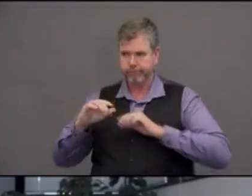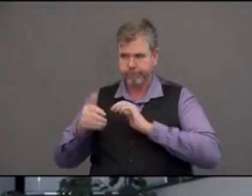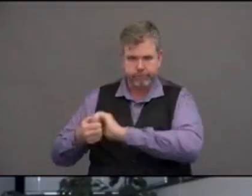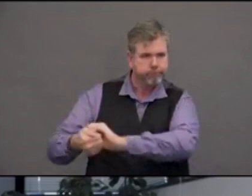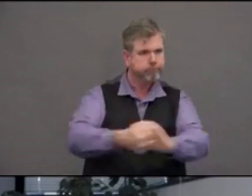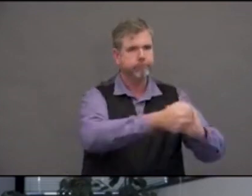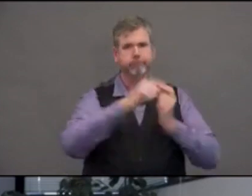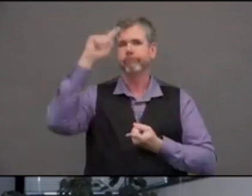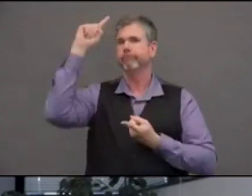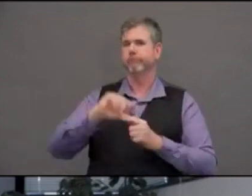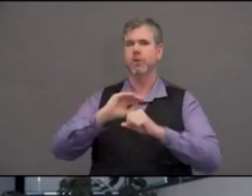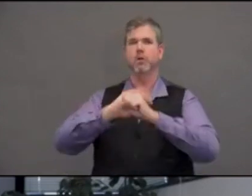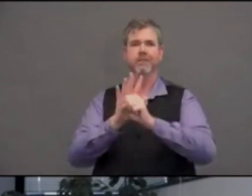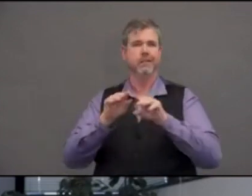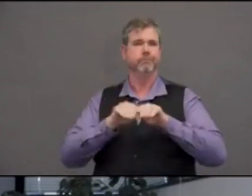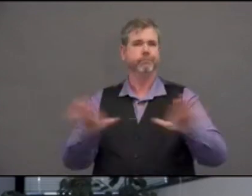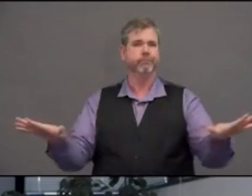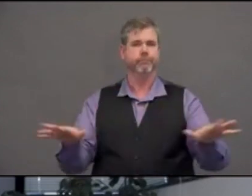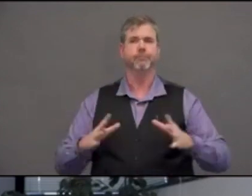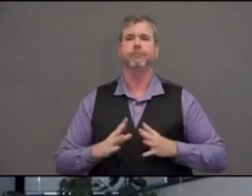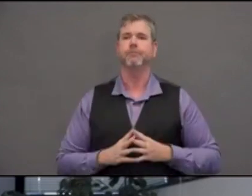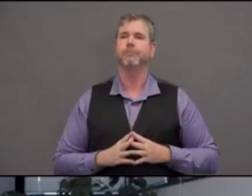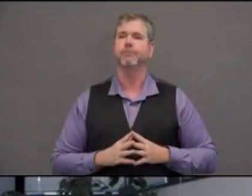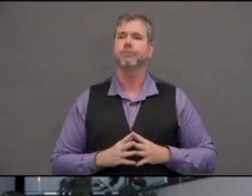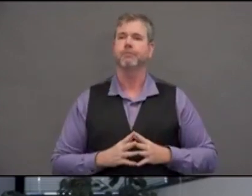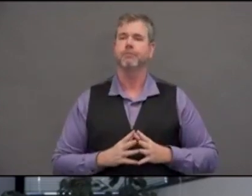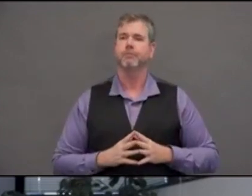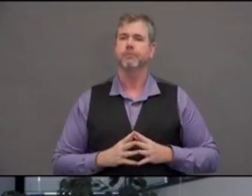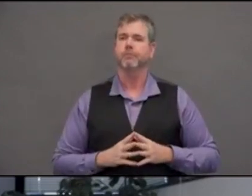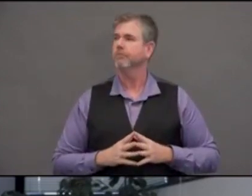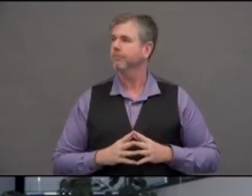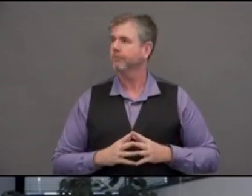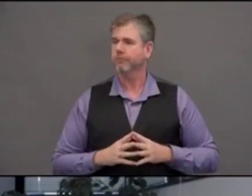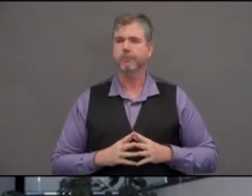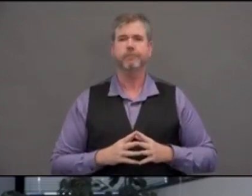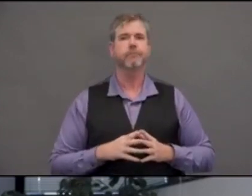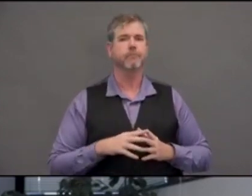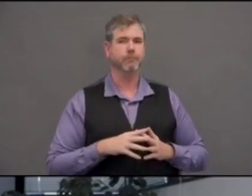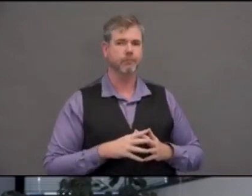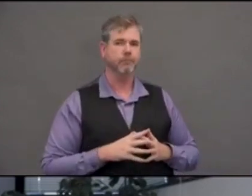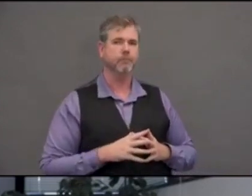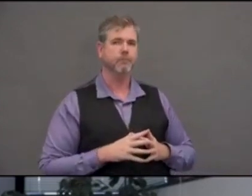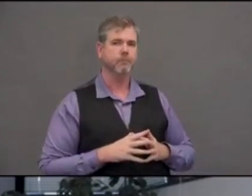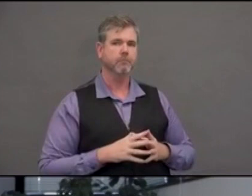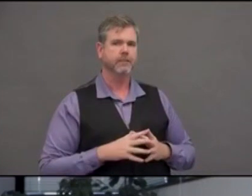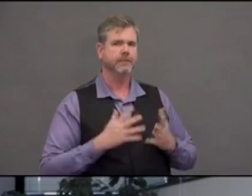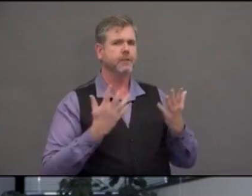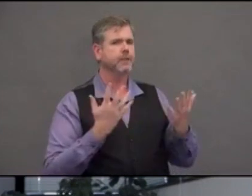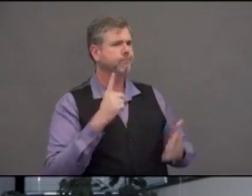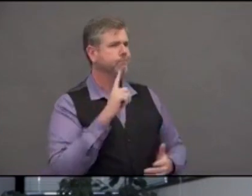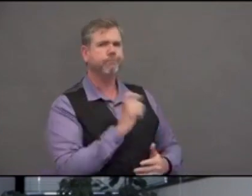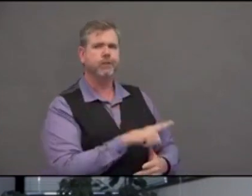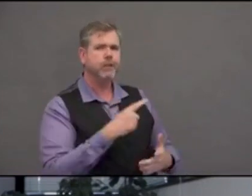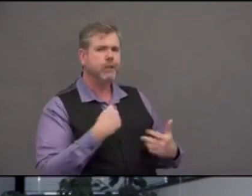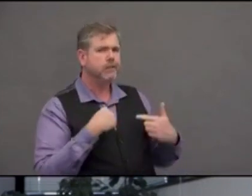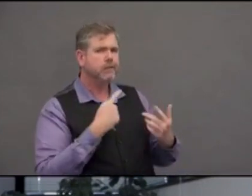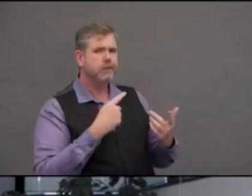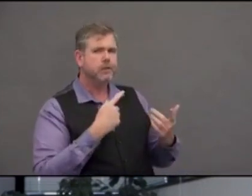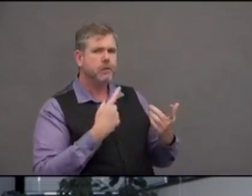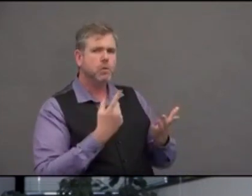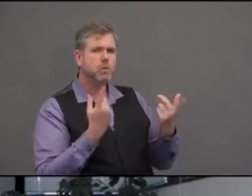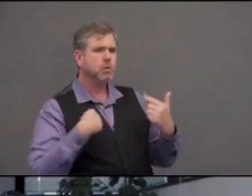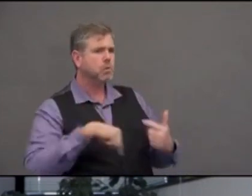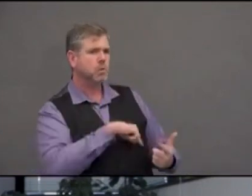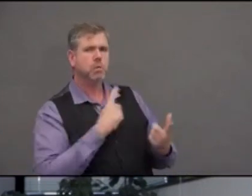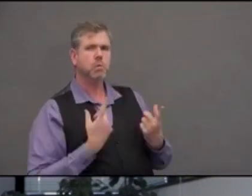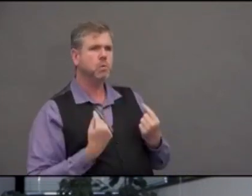alerted about potential cases in a long-term care facility. What are some of the things that we do generally to respond when there are cases